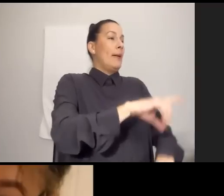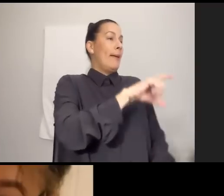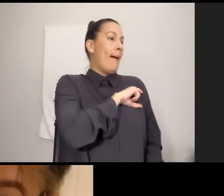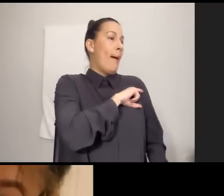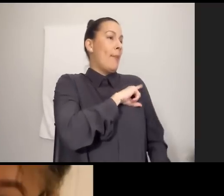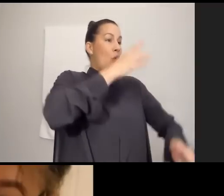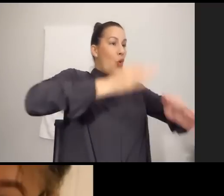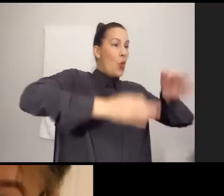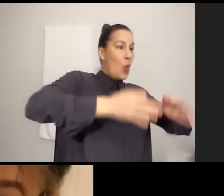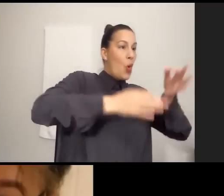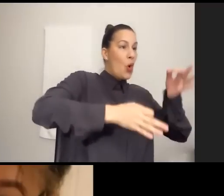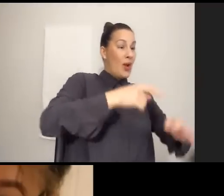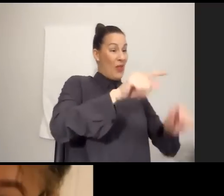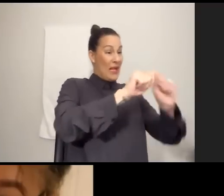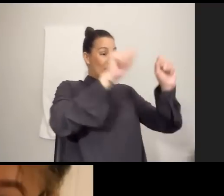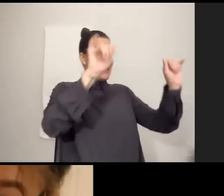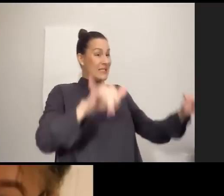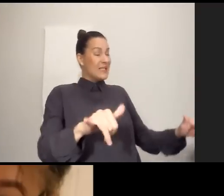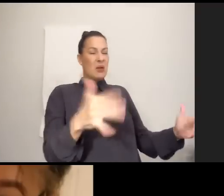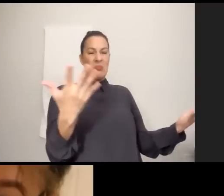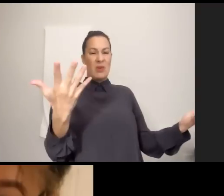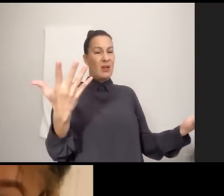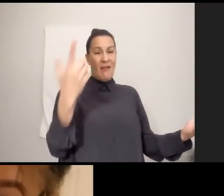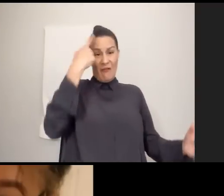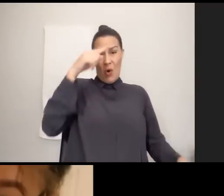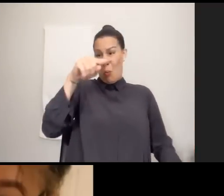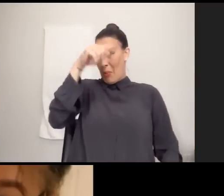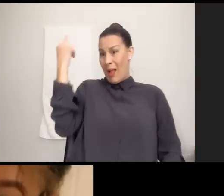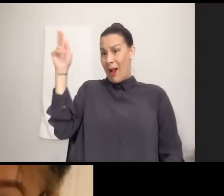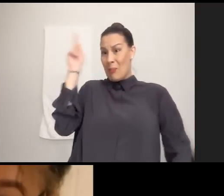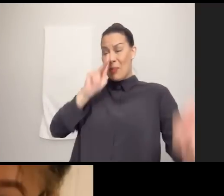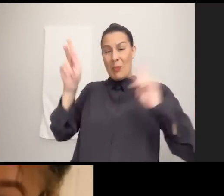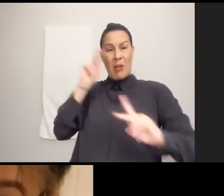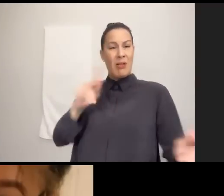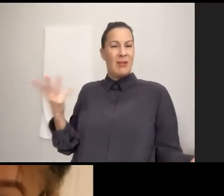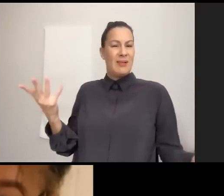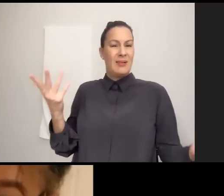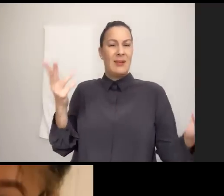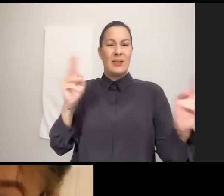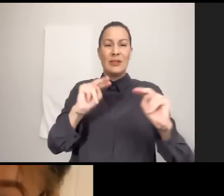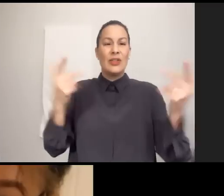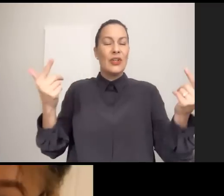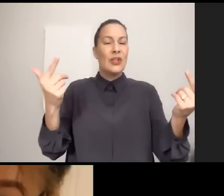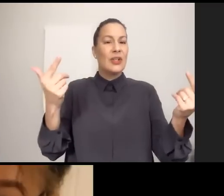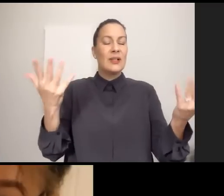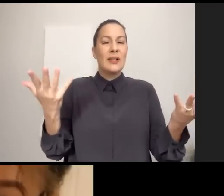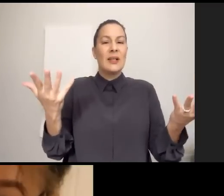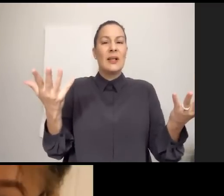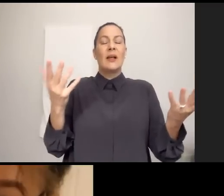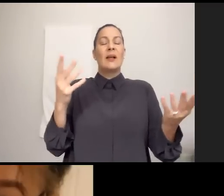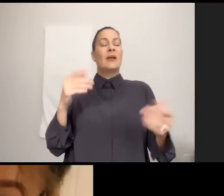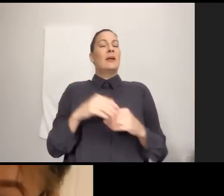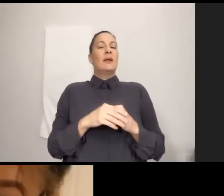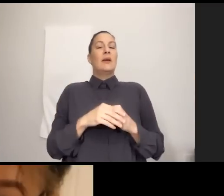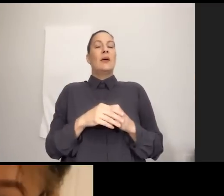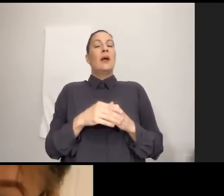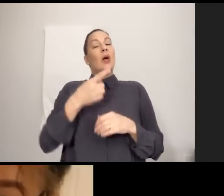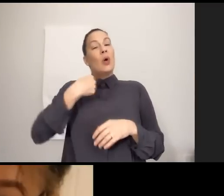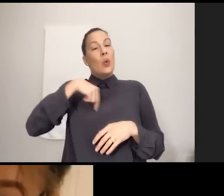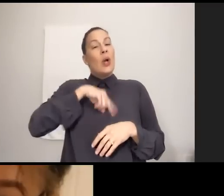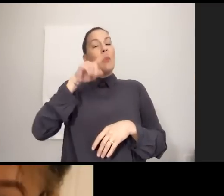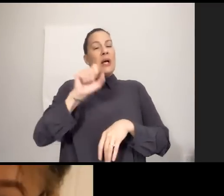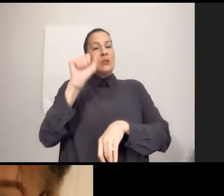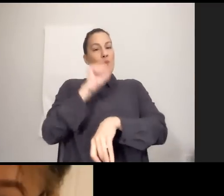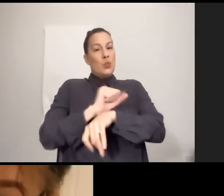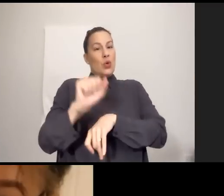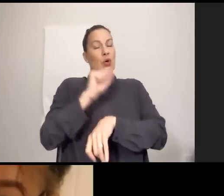systems were set up to fail Black people, cash poor people, drug using people, sex trading people. So let us work toward building